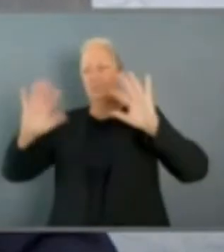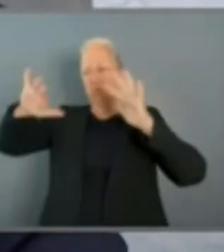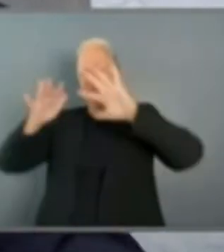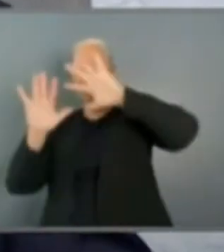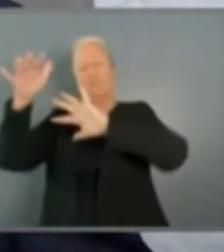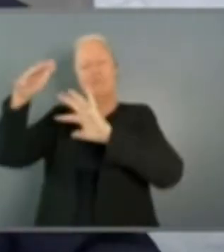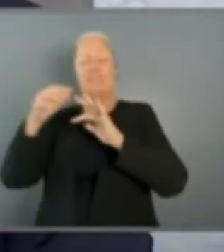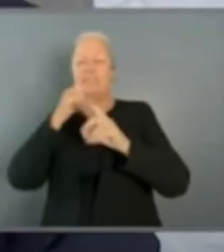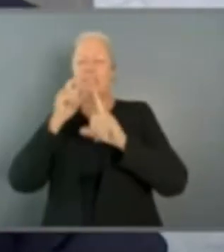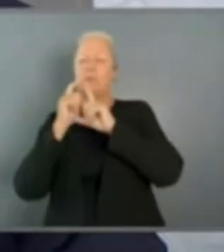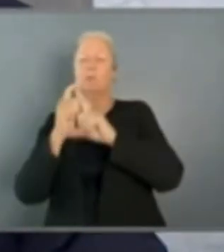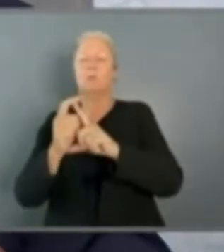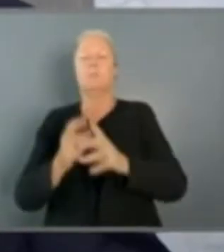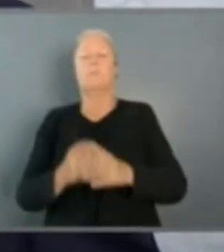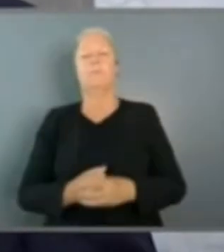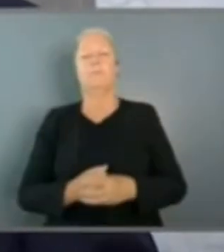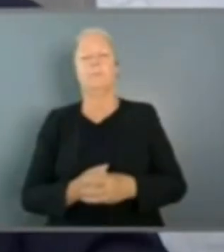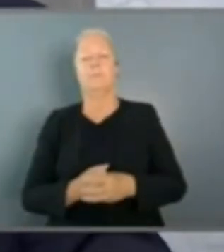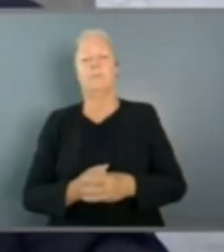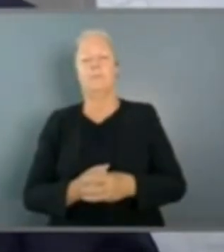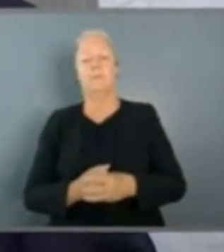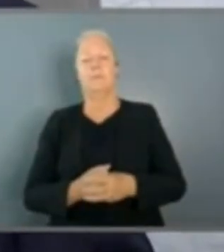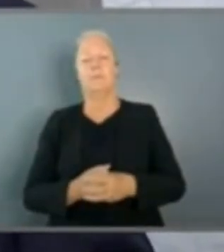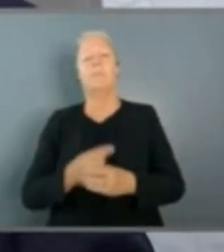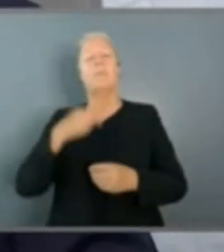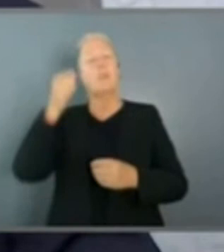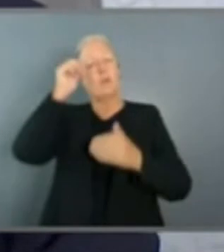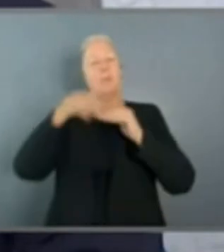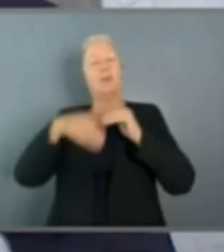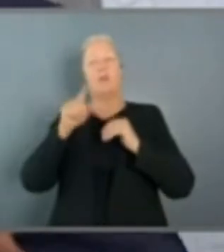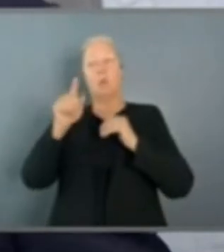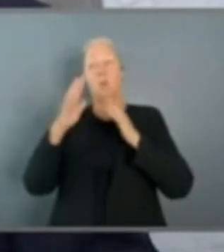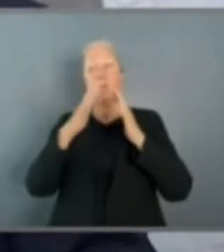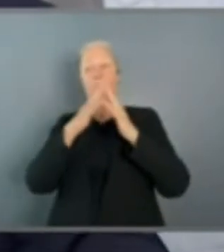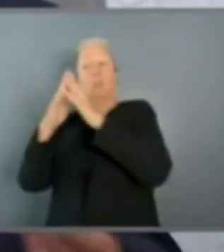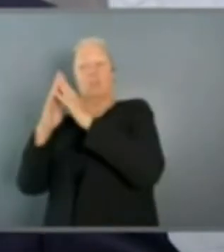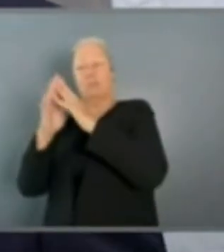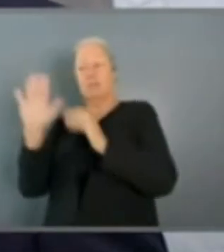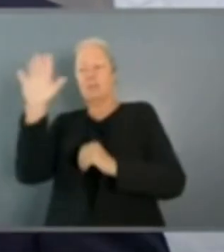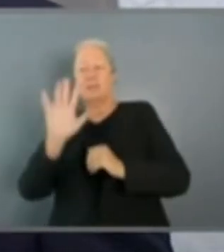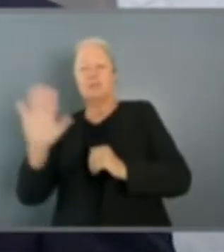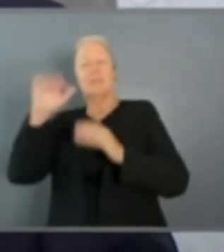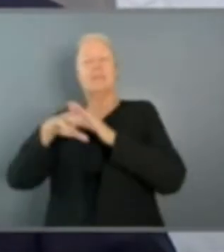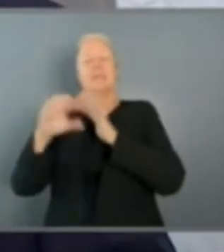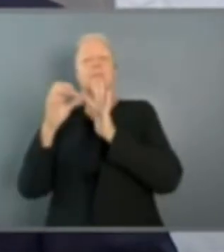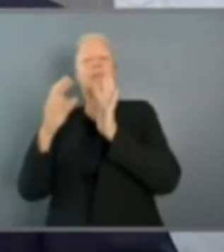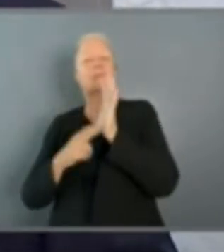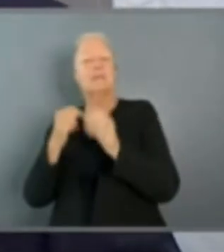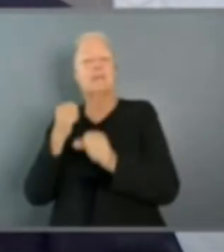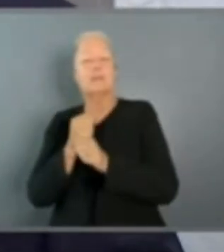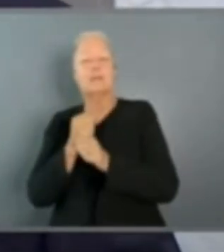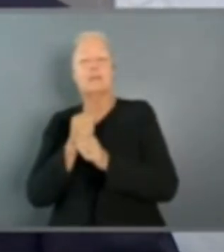risk, we understand how the Western Province and the Torres Strait act as an effective community,